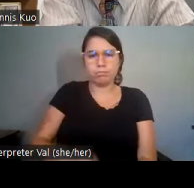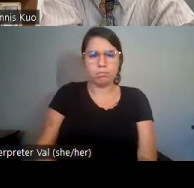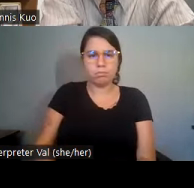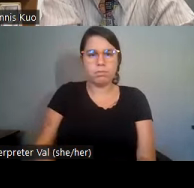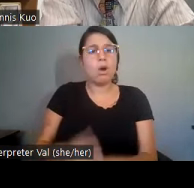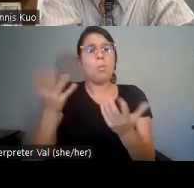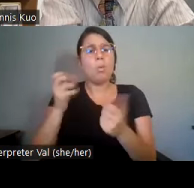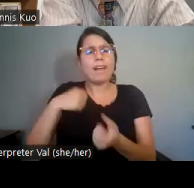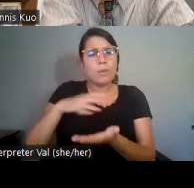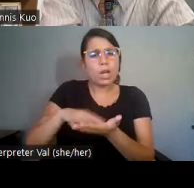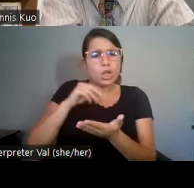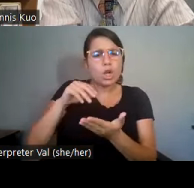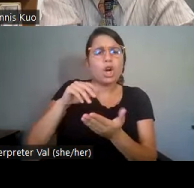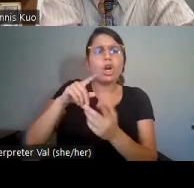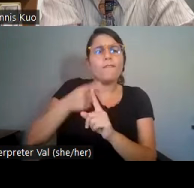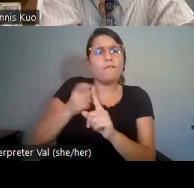its